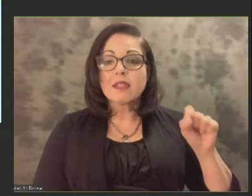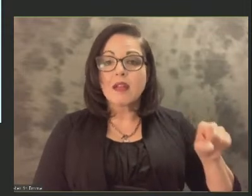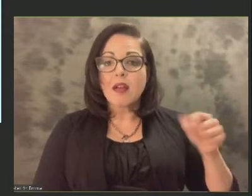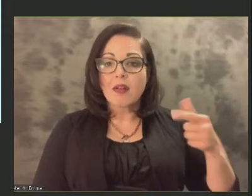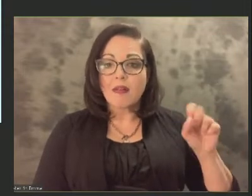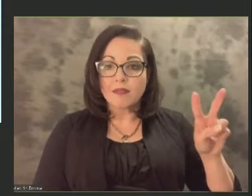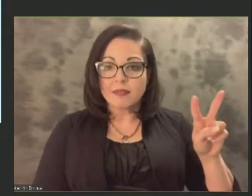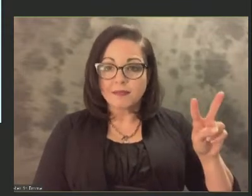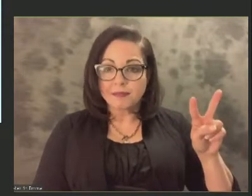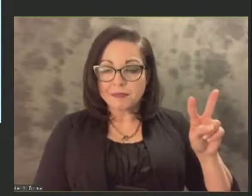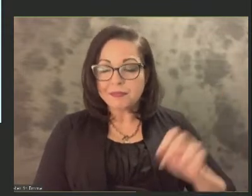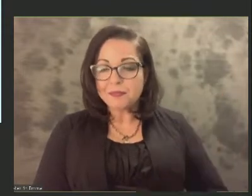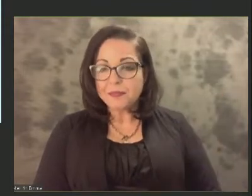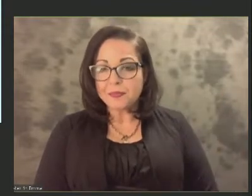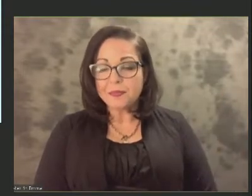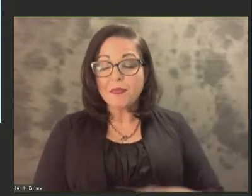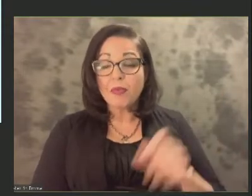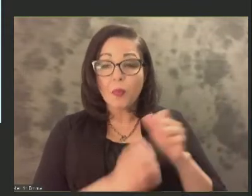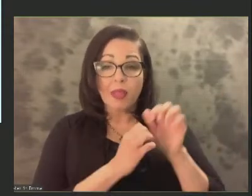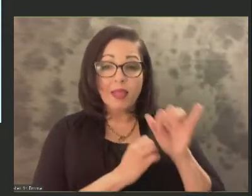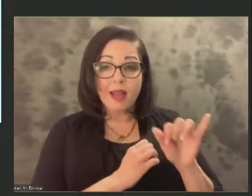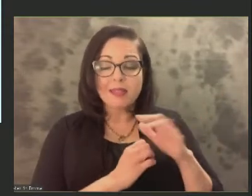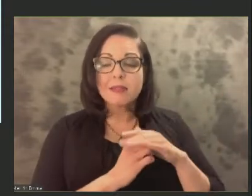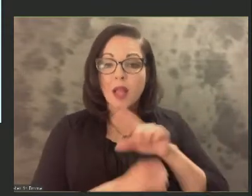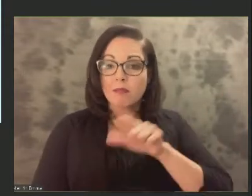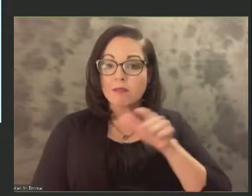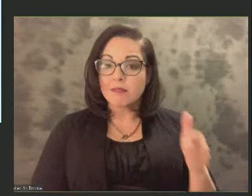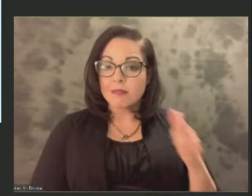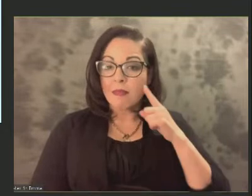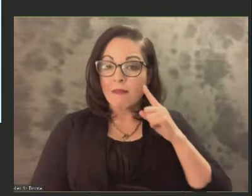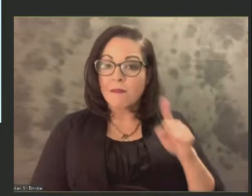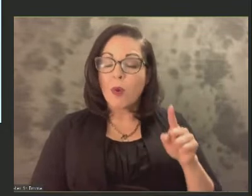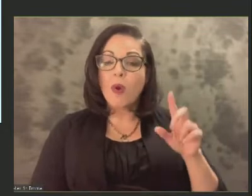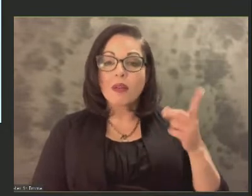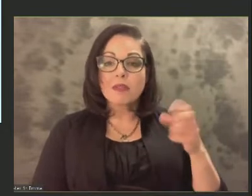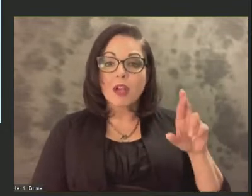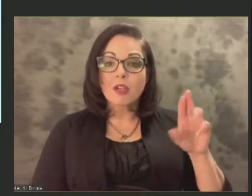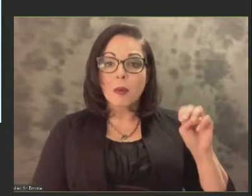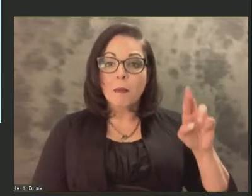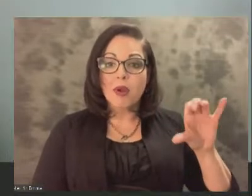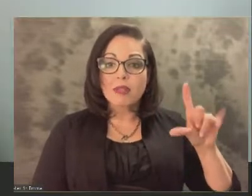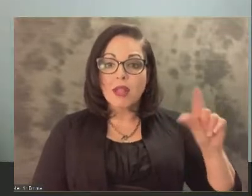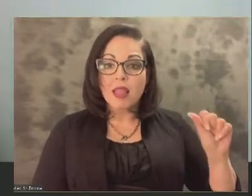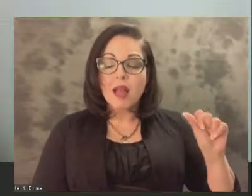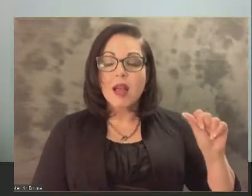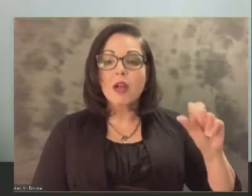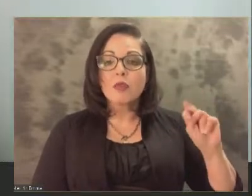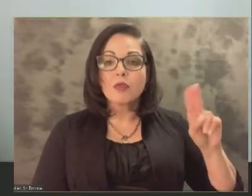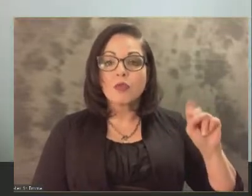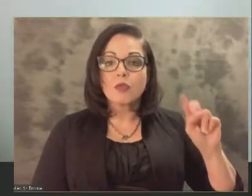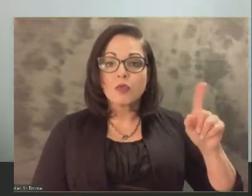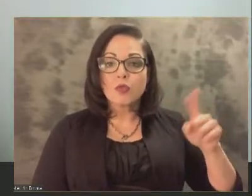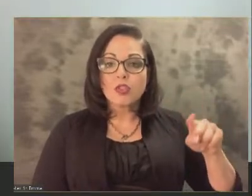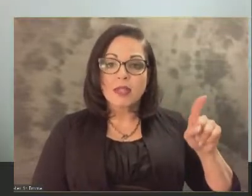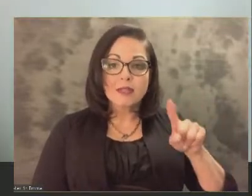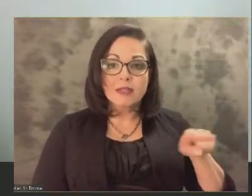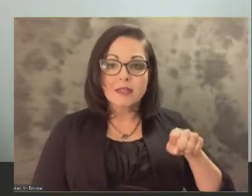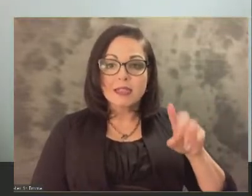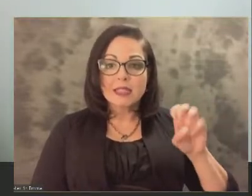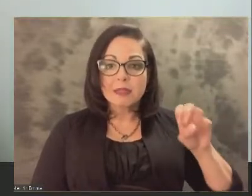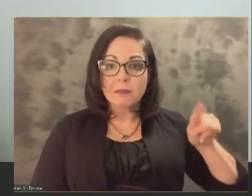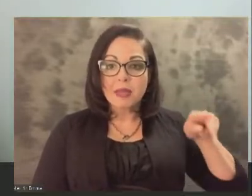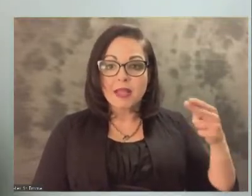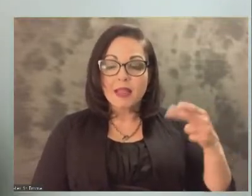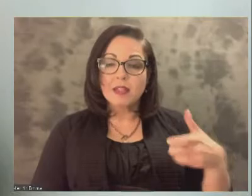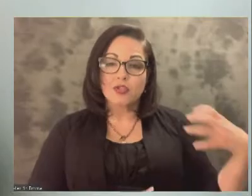HETF@hhs.gov. With that, I will turn it over to Dr. Marcella Nunez-Smith, Chair of the Task Force.